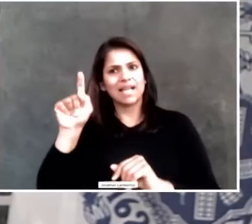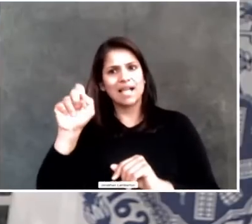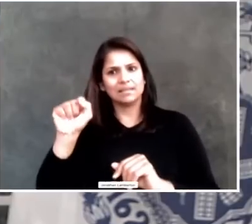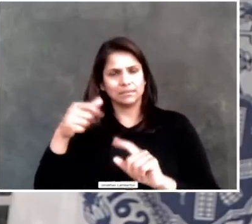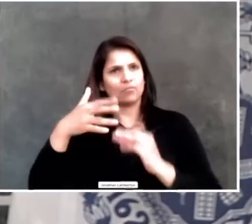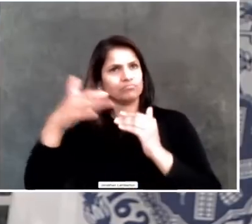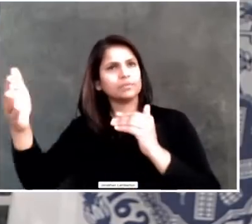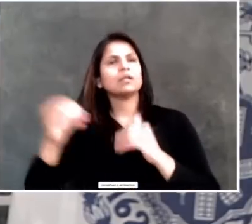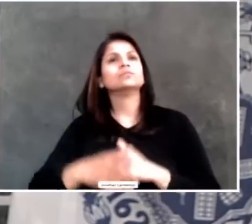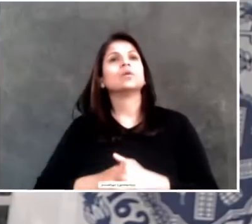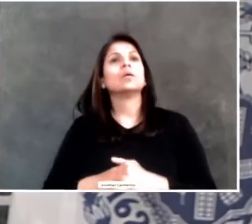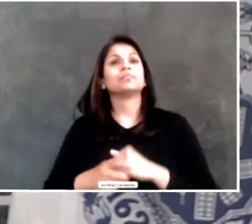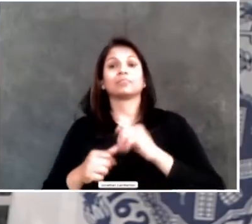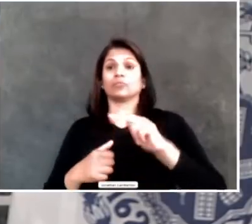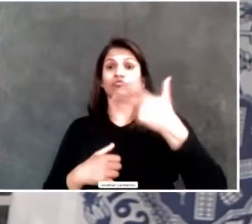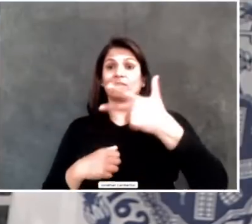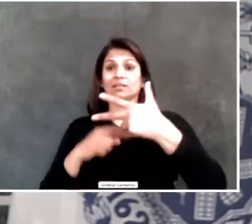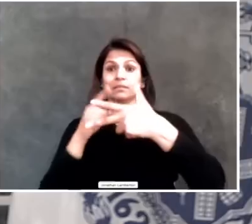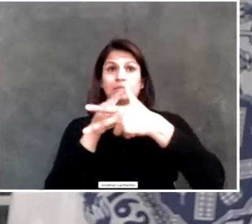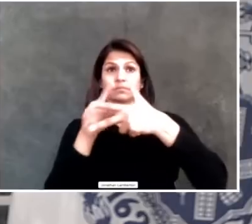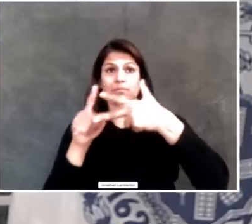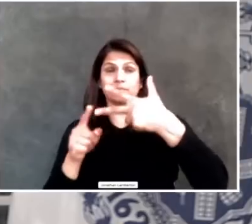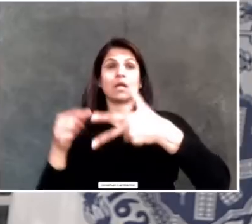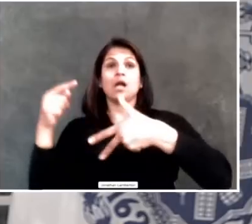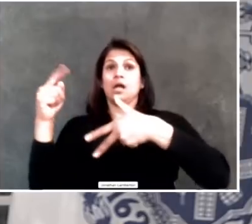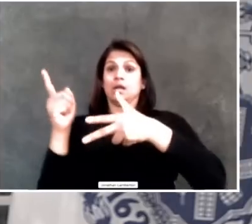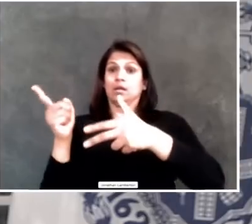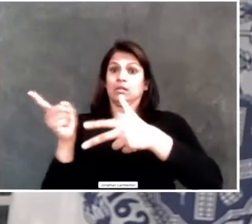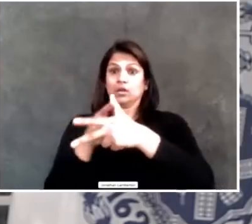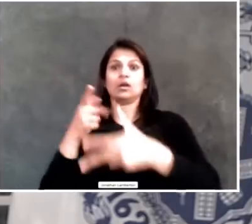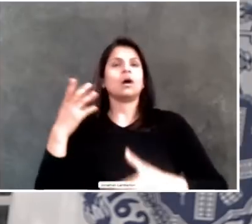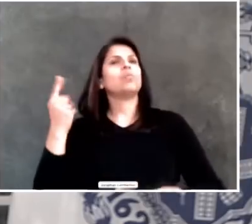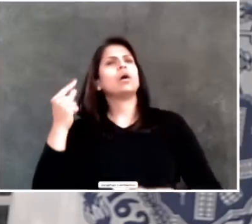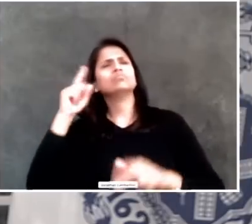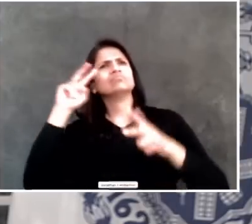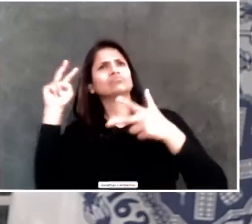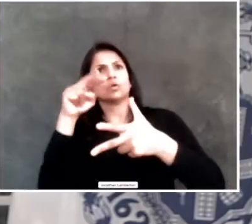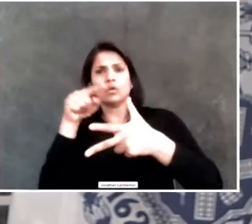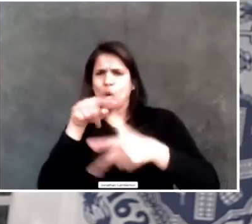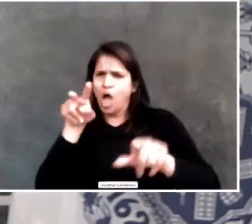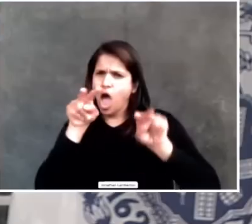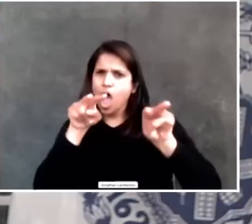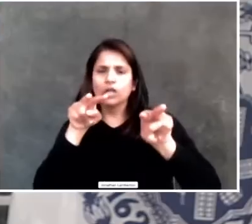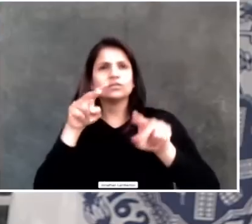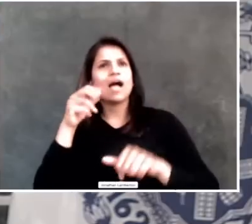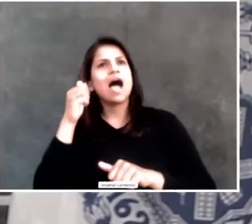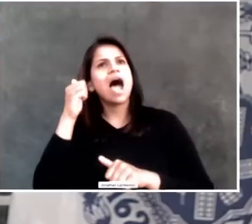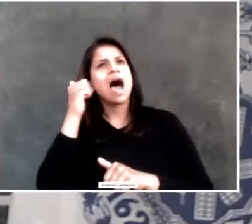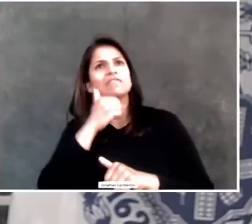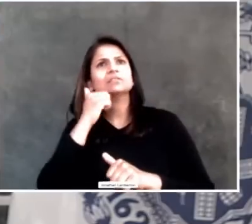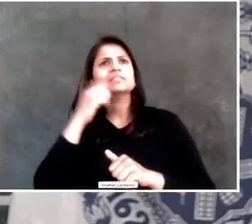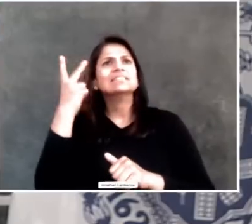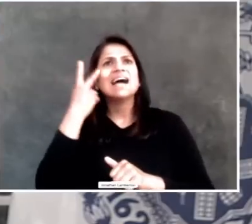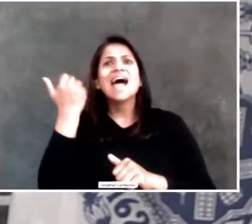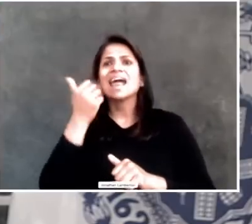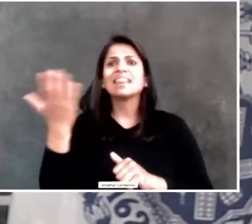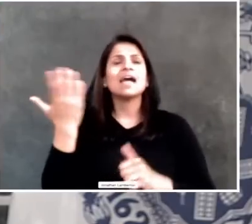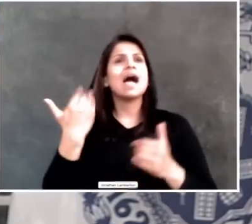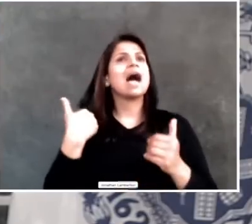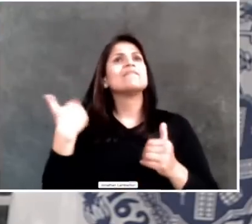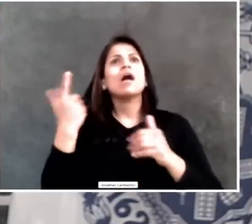a sense of what we really think tells us the larger truth, we're going to be putting it out and then telling you what we're seeing in